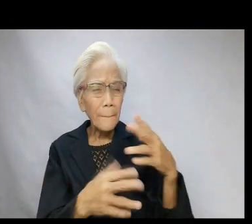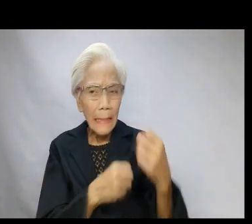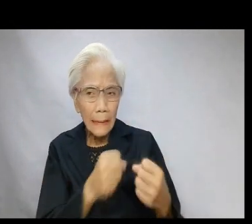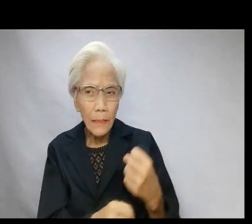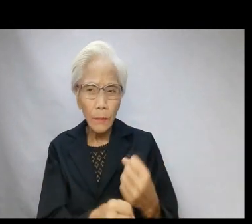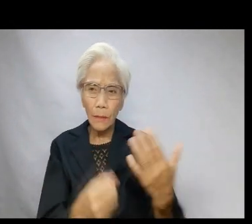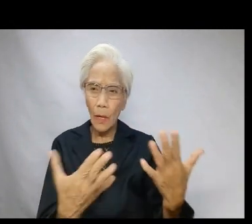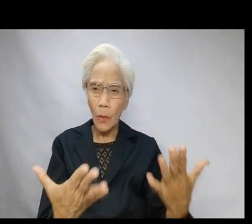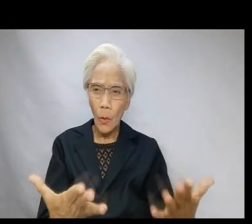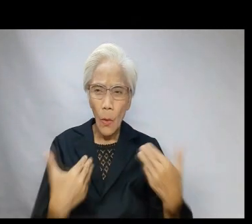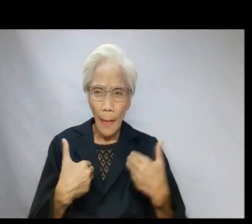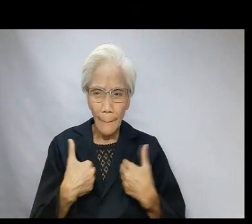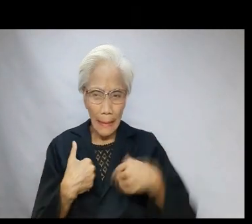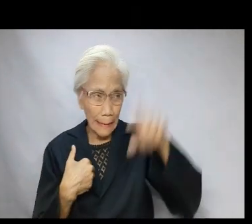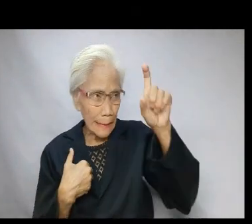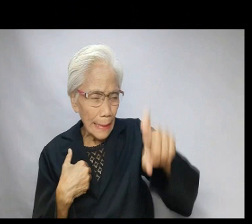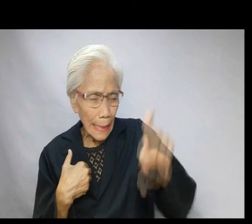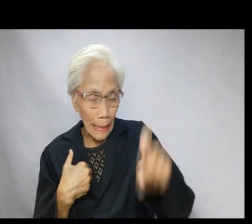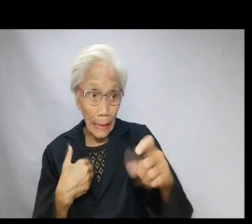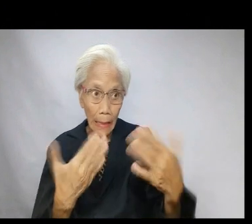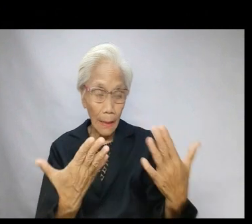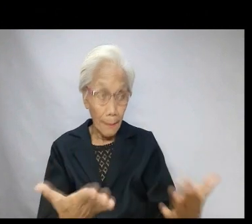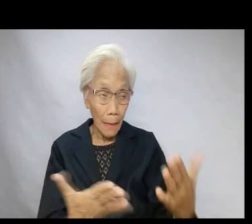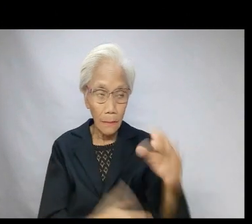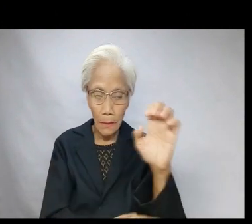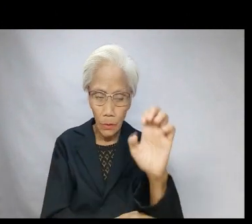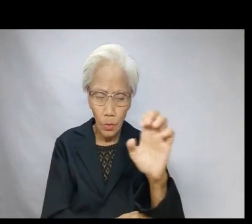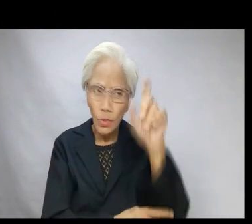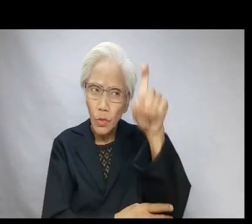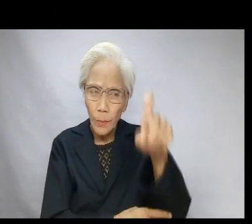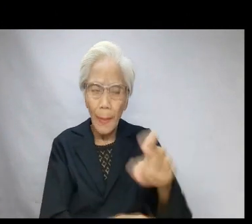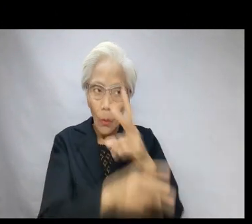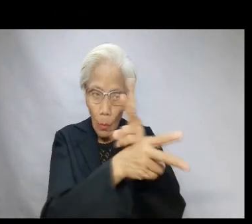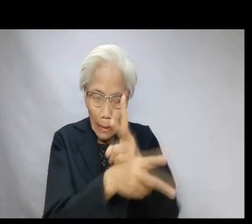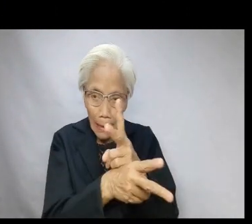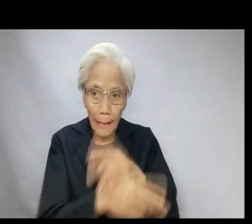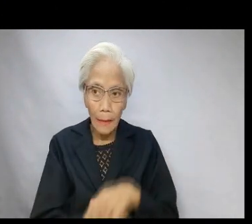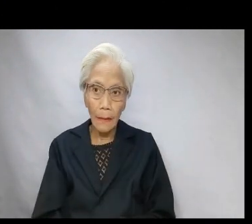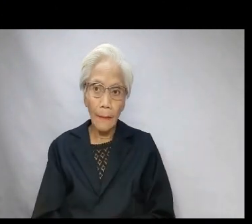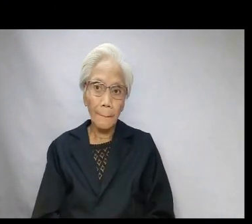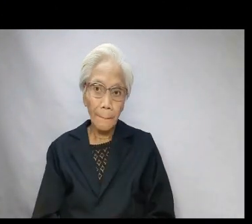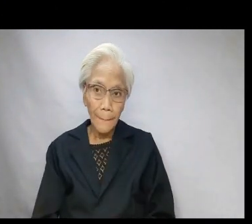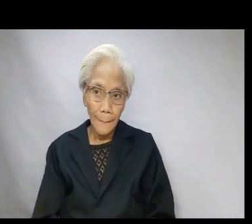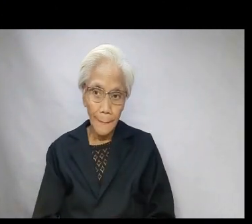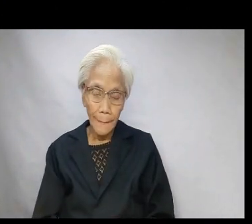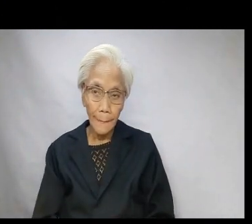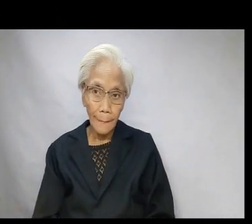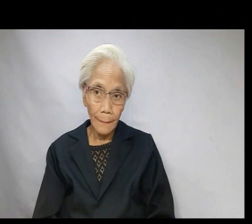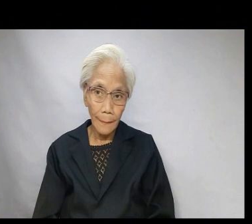passion that accompanies the search to satisfy social hyperdipsia, or personal eudipsia, should be well guarded.